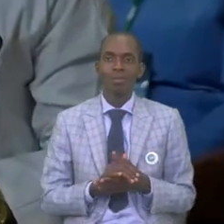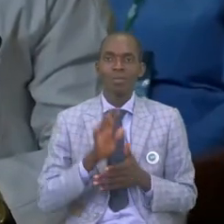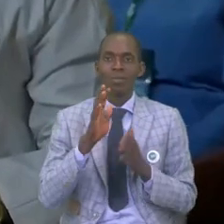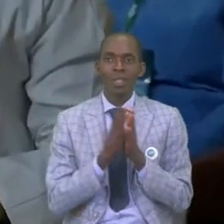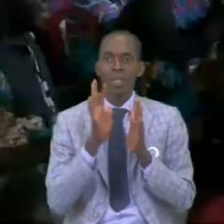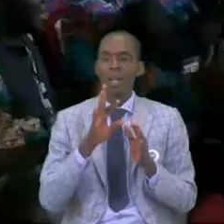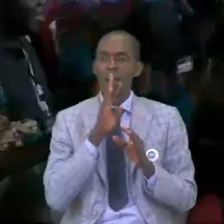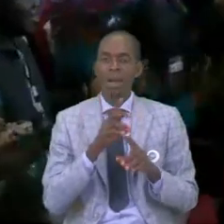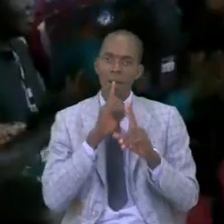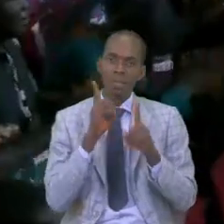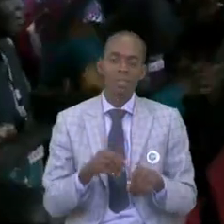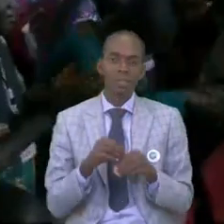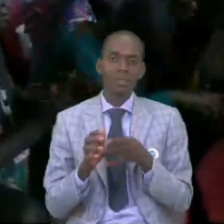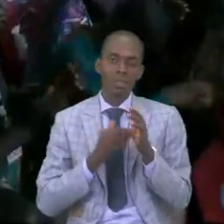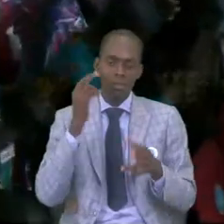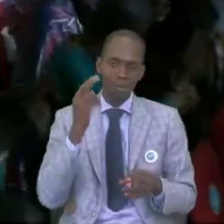answered.